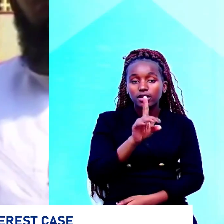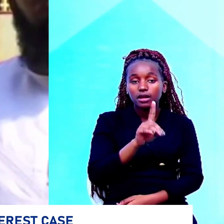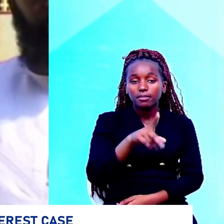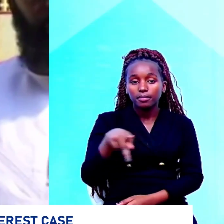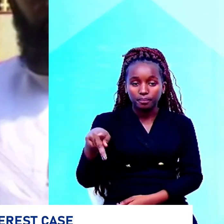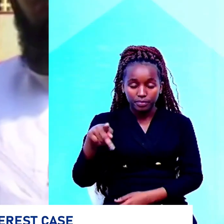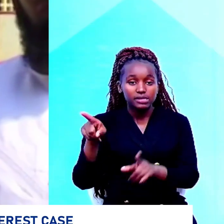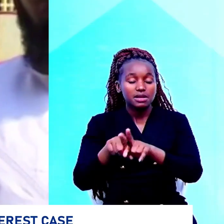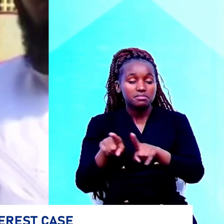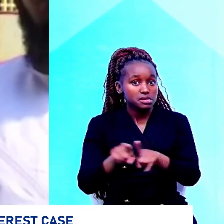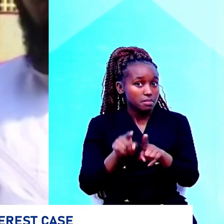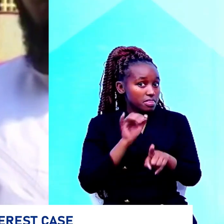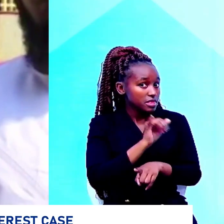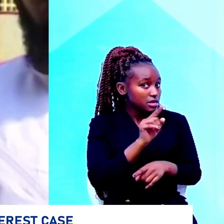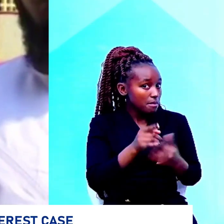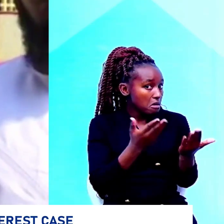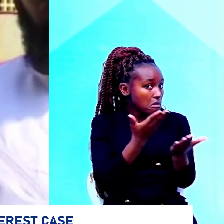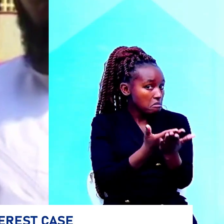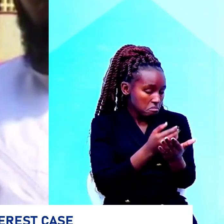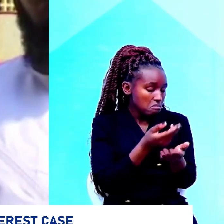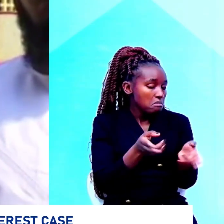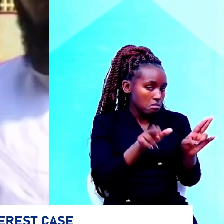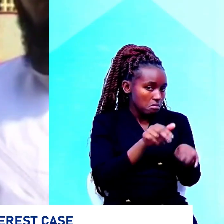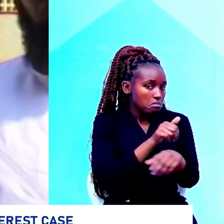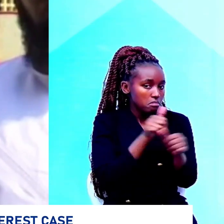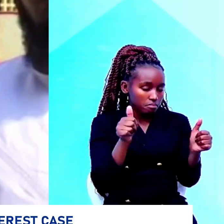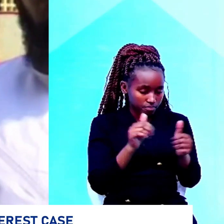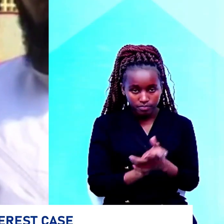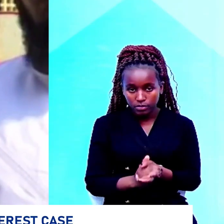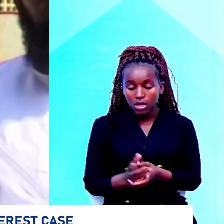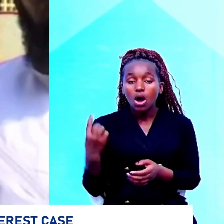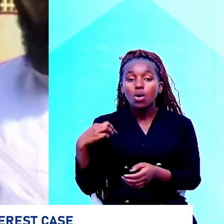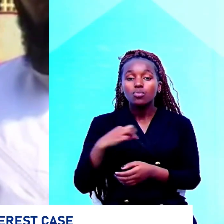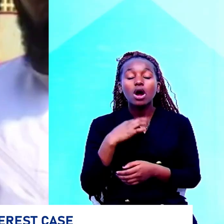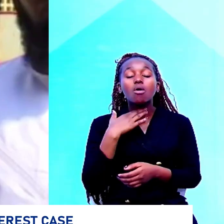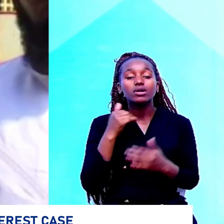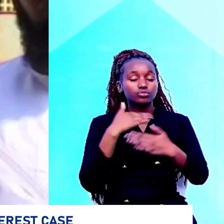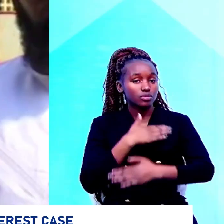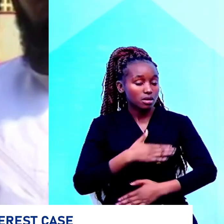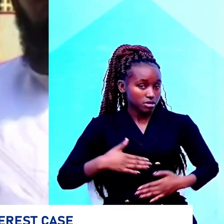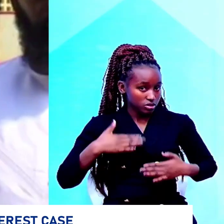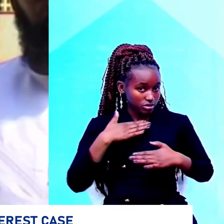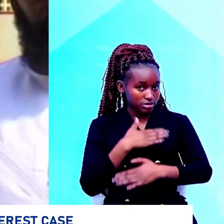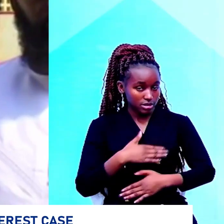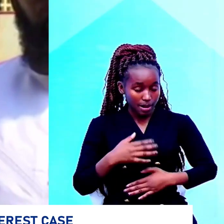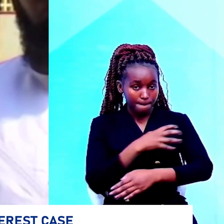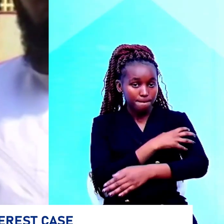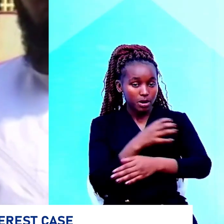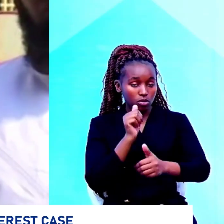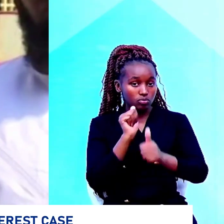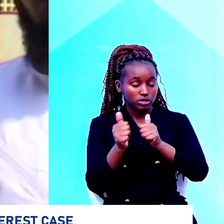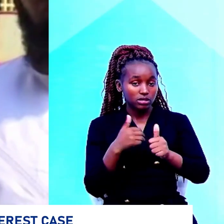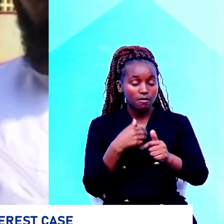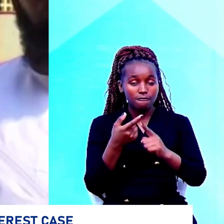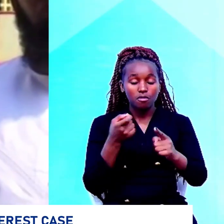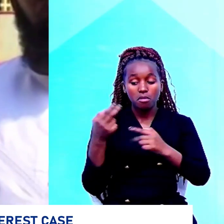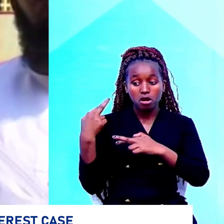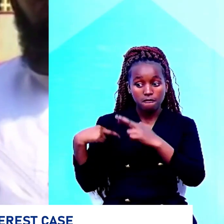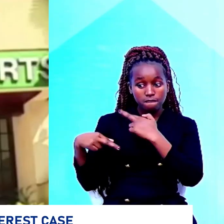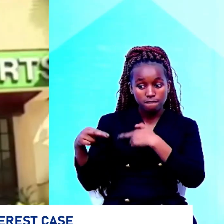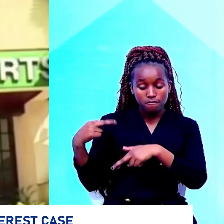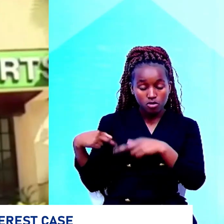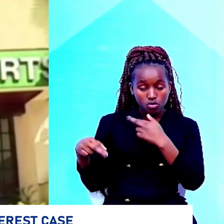through, and we appreciate that the power of review by the DPP is now